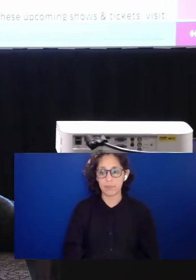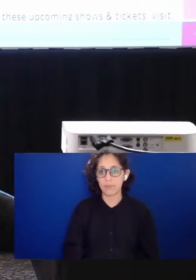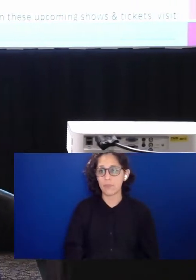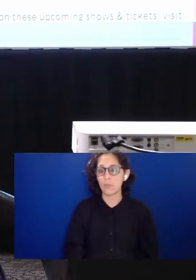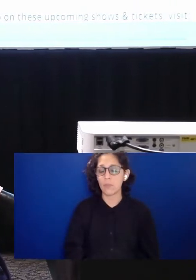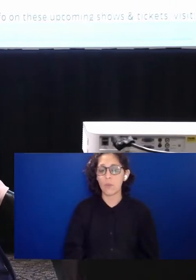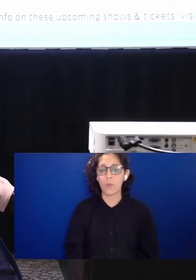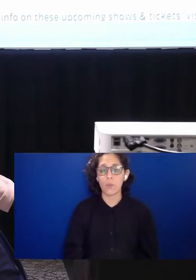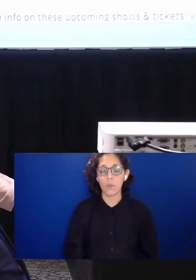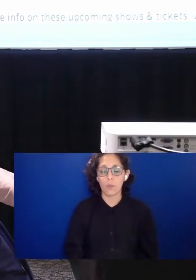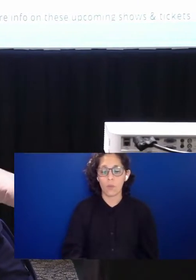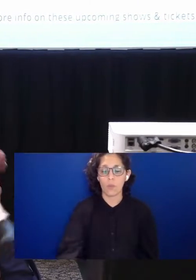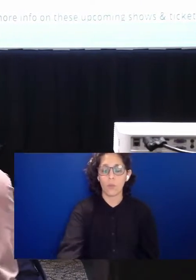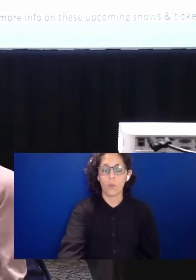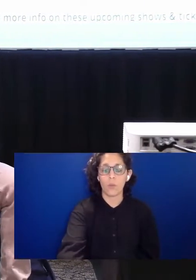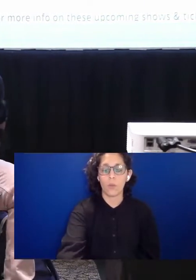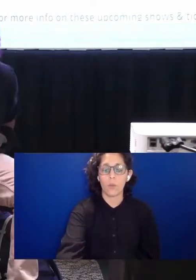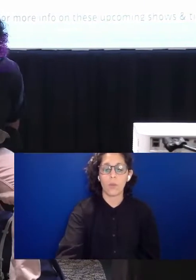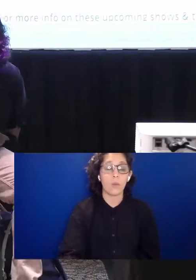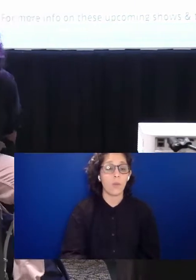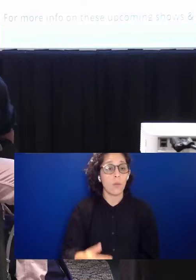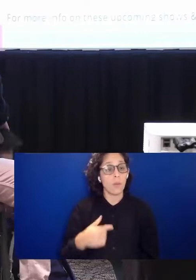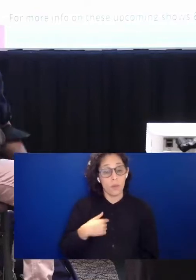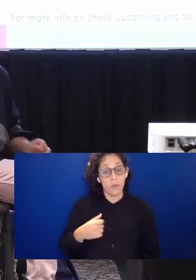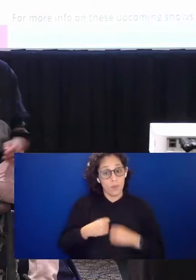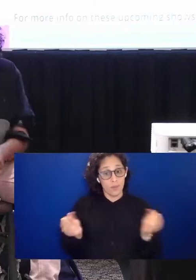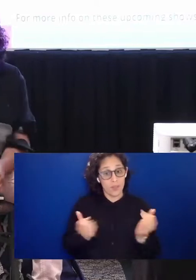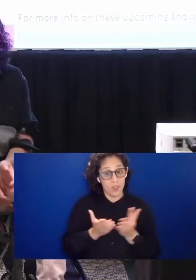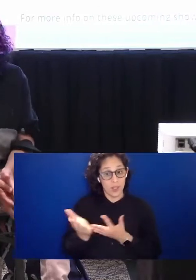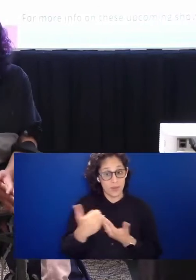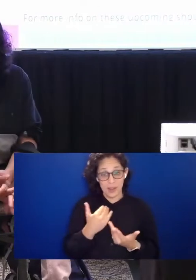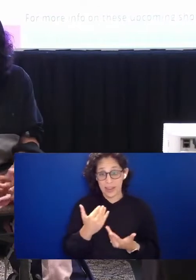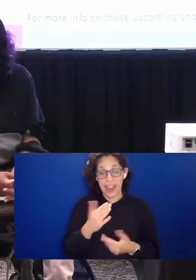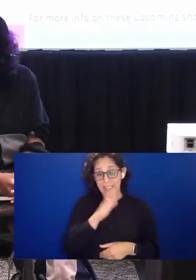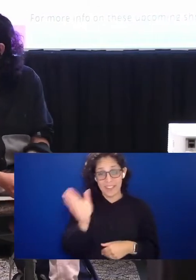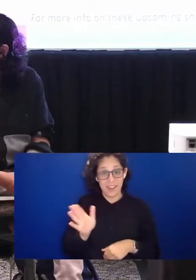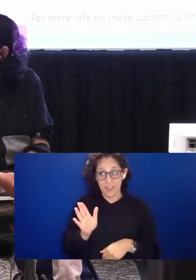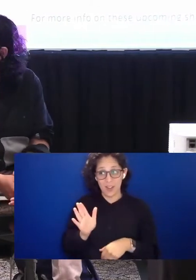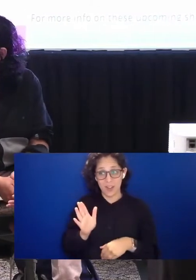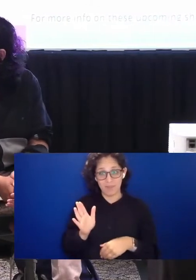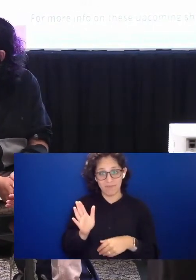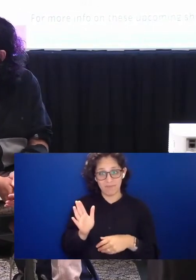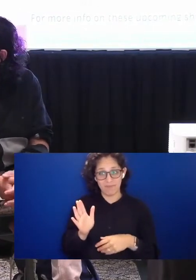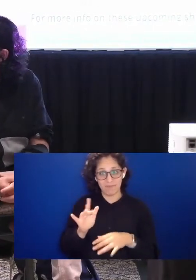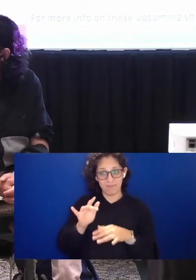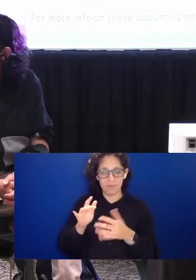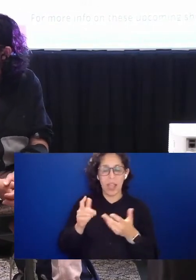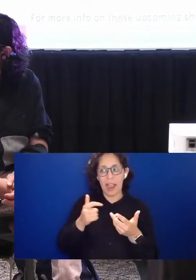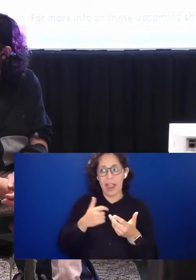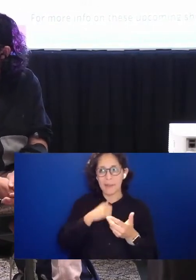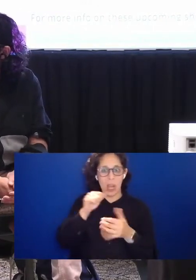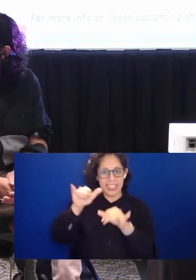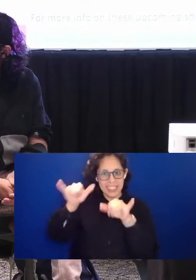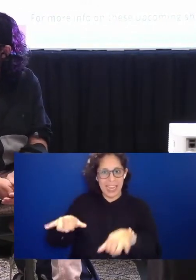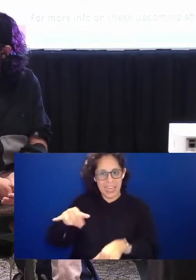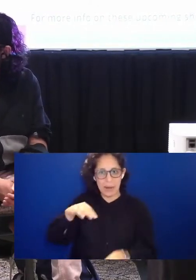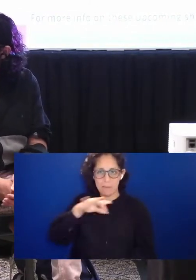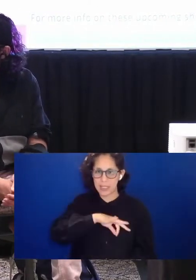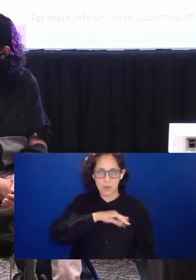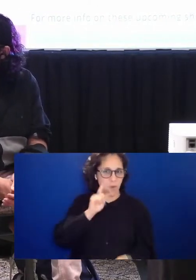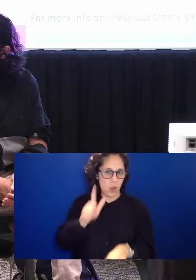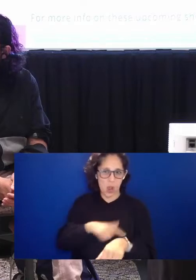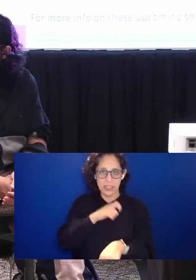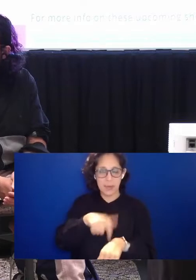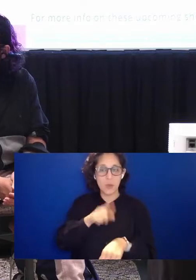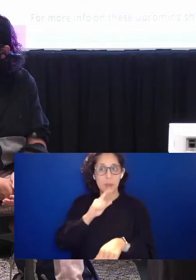Yeah, so I can be transparent and say that I haven't been in Pittsburgh that long. And so my response is really colored by the fact that I came here 4 years